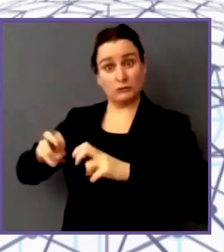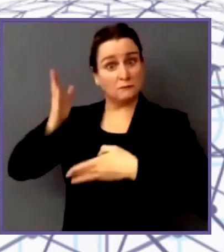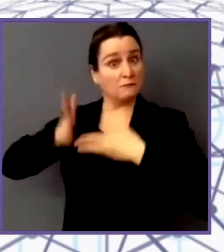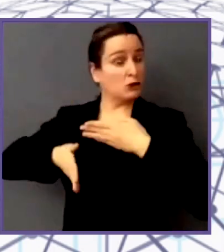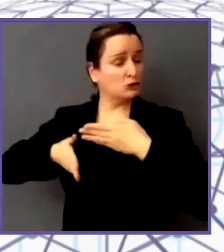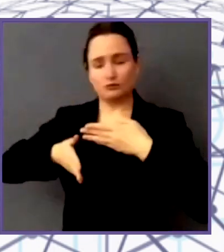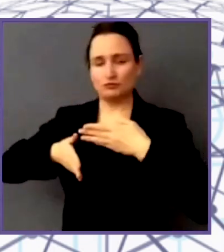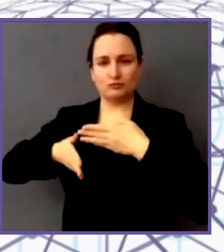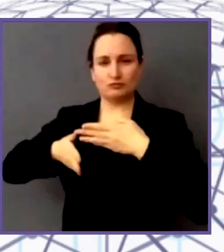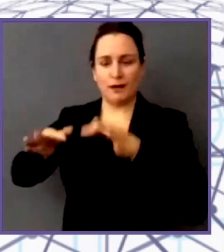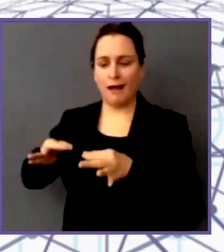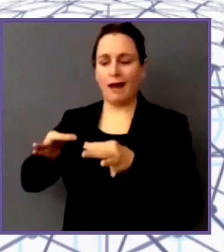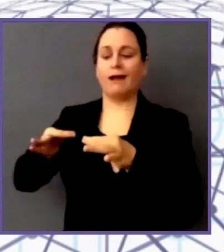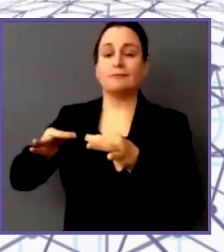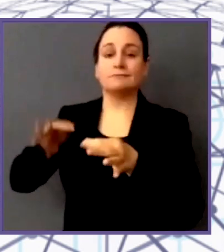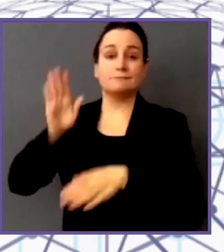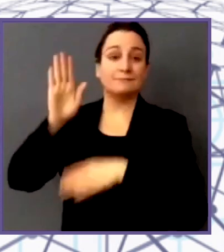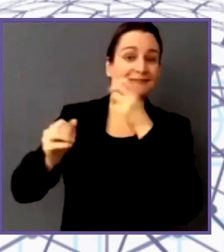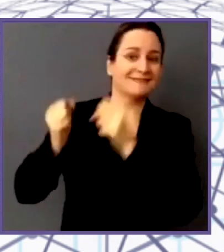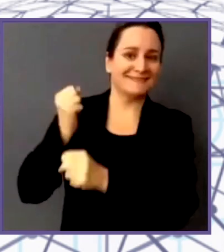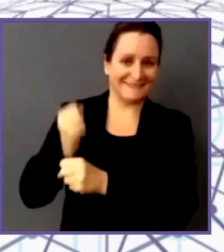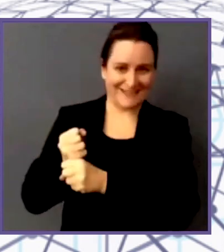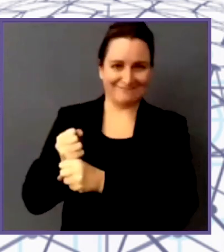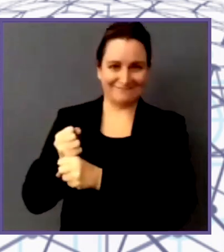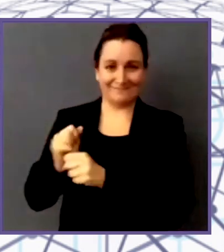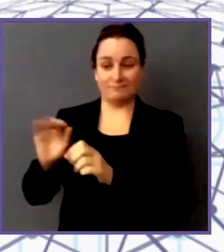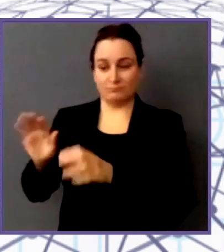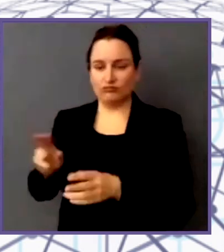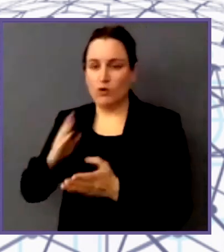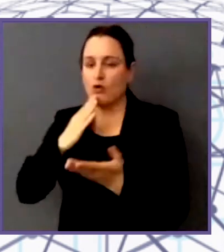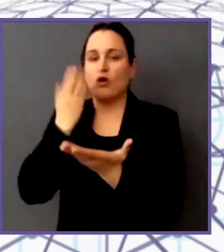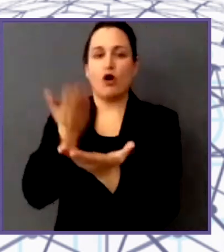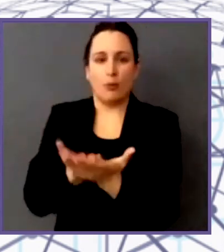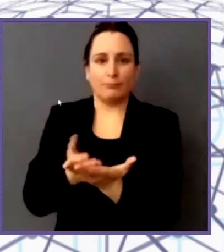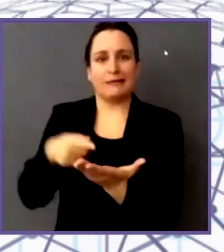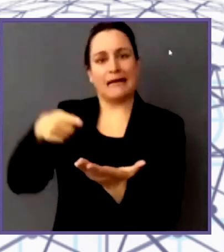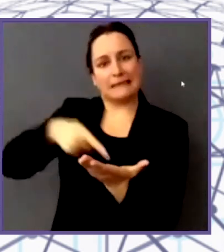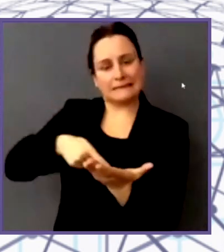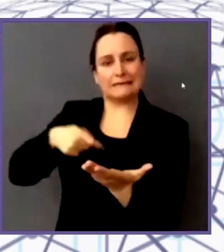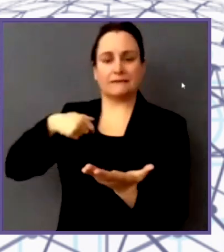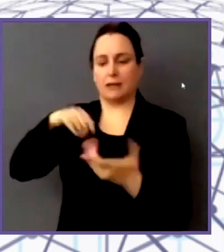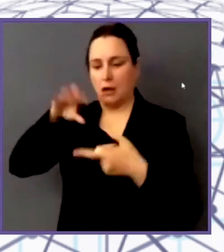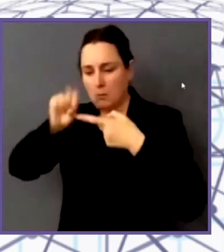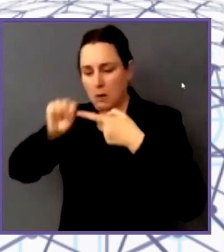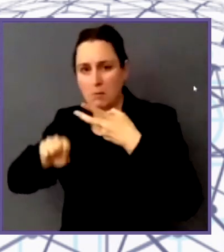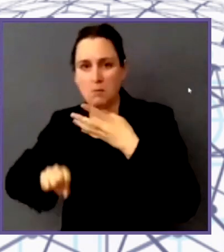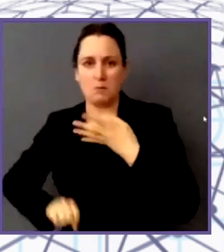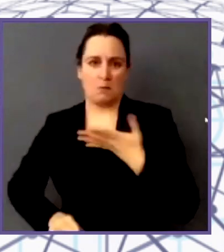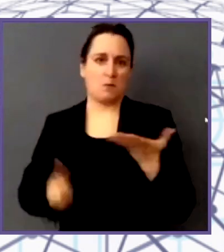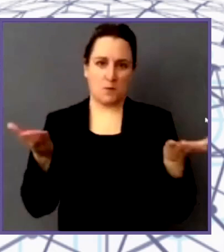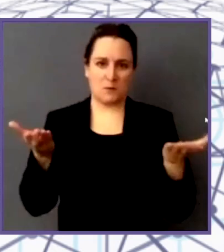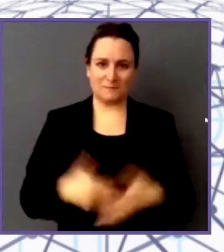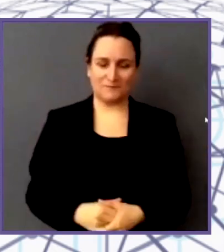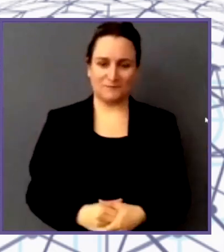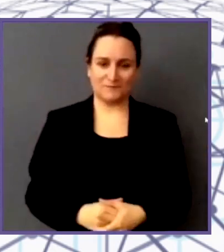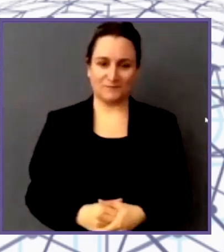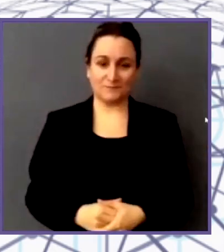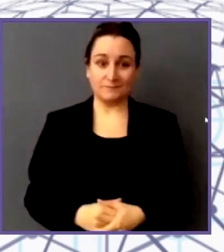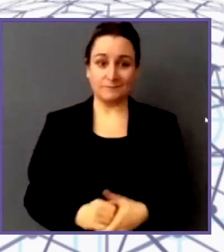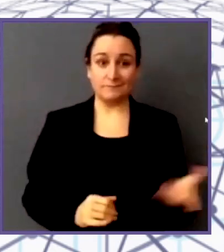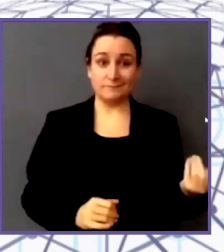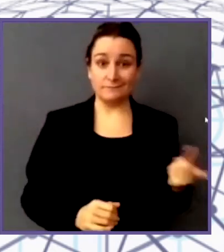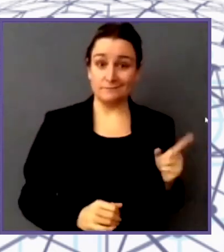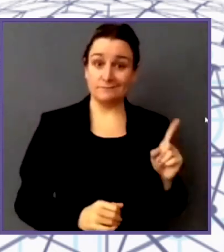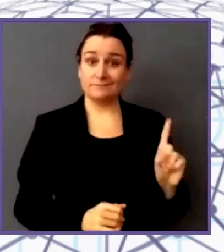inclusive cities. Just a quick note before I hand over back to Ian, some of our speakers will be using interpreters